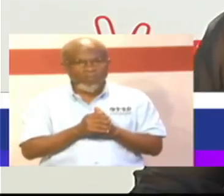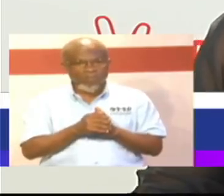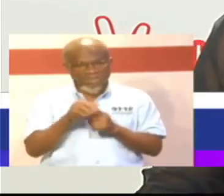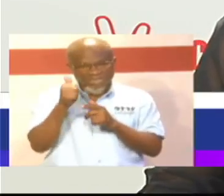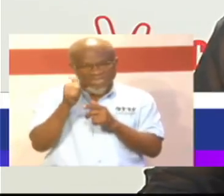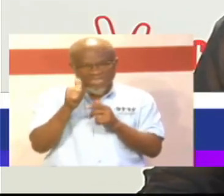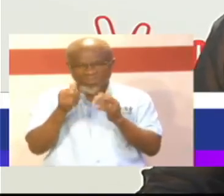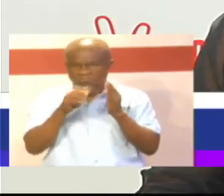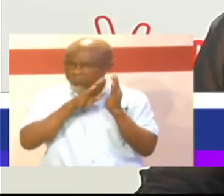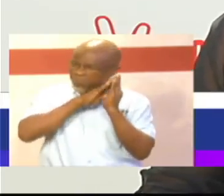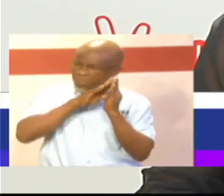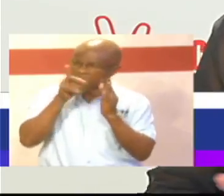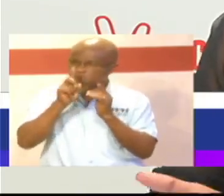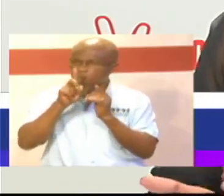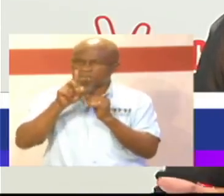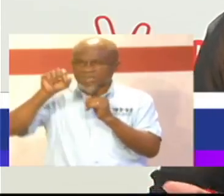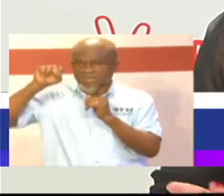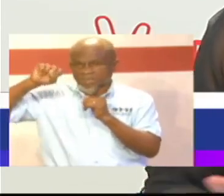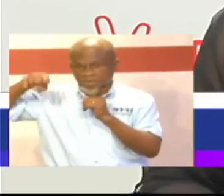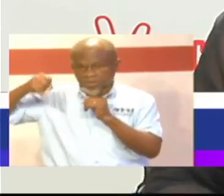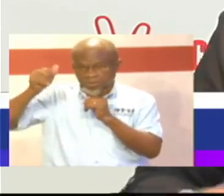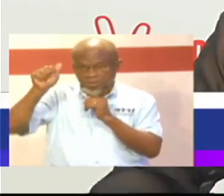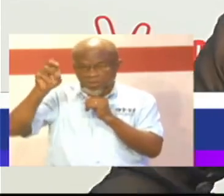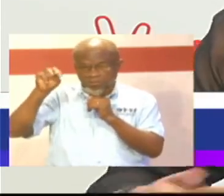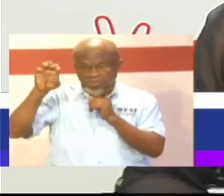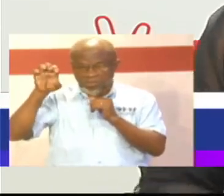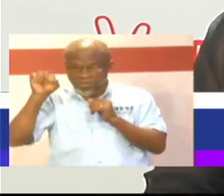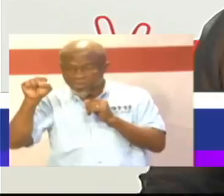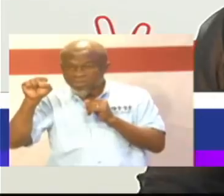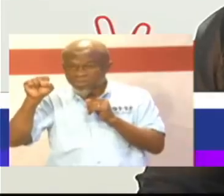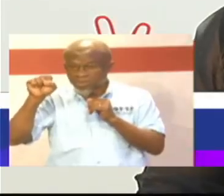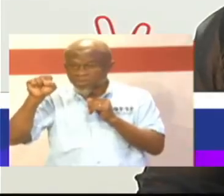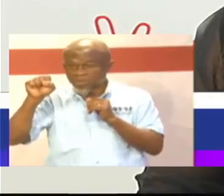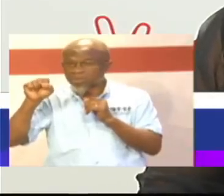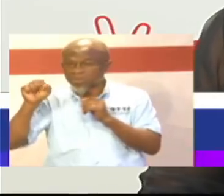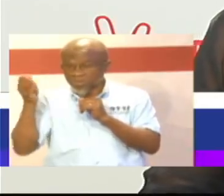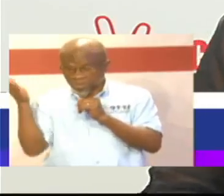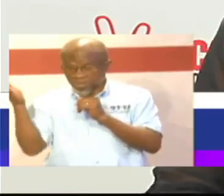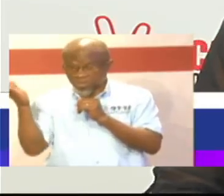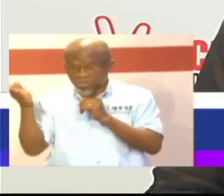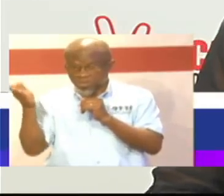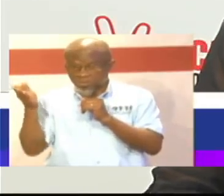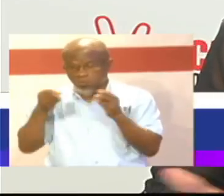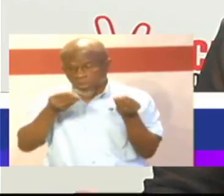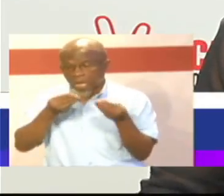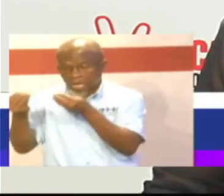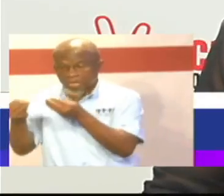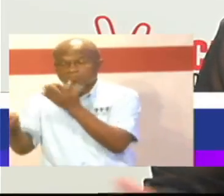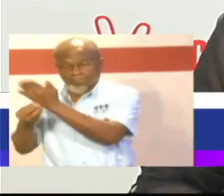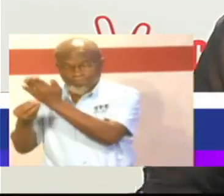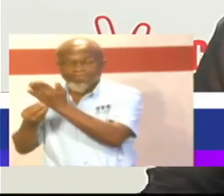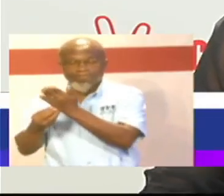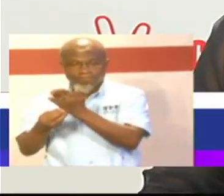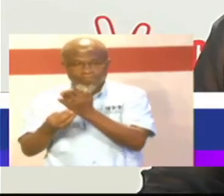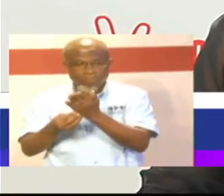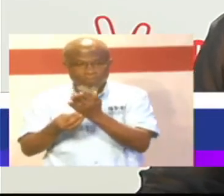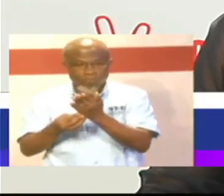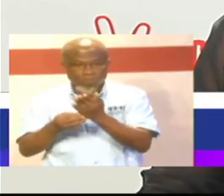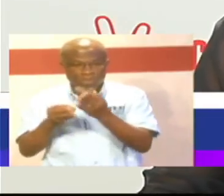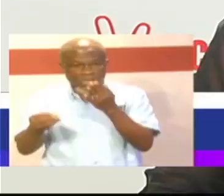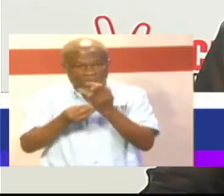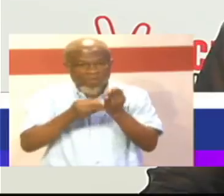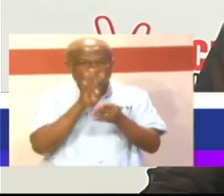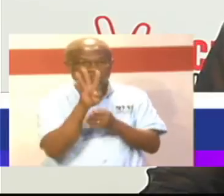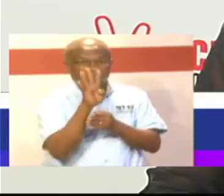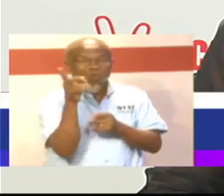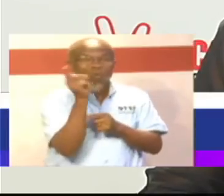St. James Medical Complex based on the demand that we saw at the NWRHA. we added 4 beds on the weekend